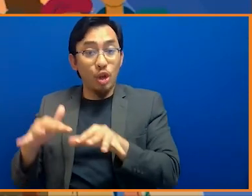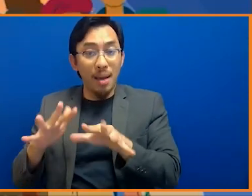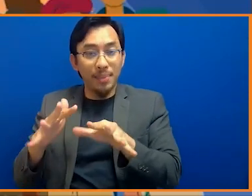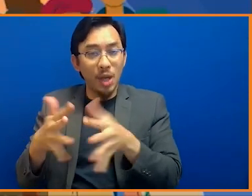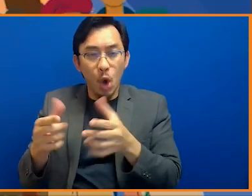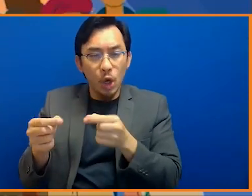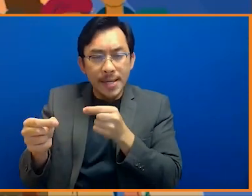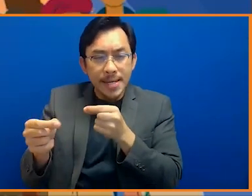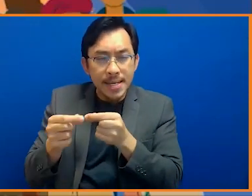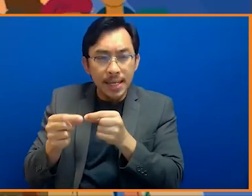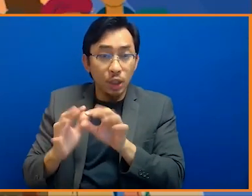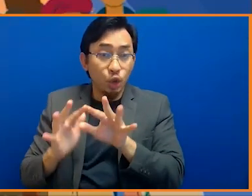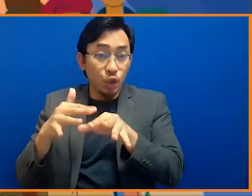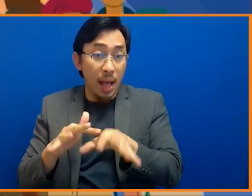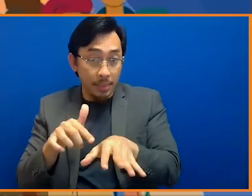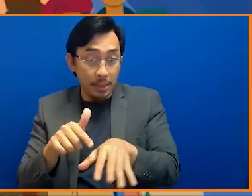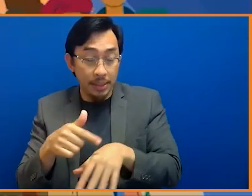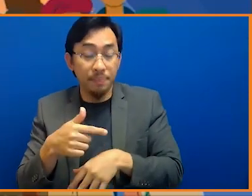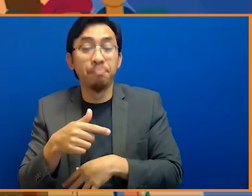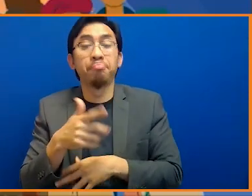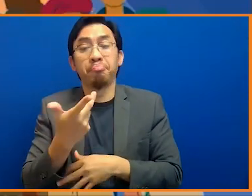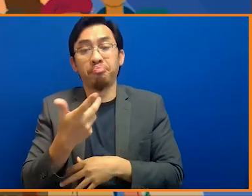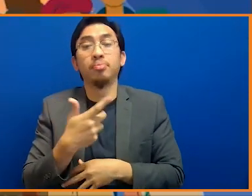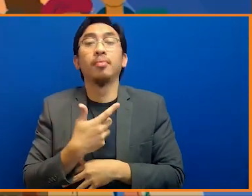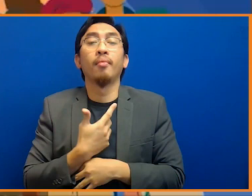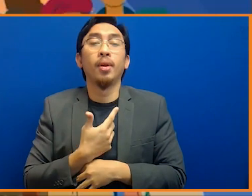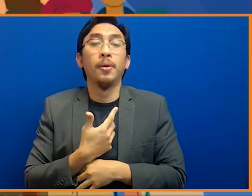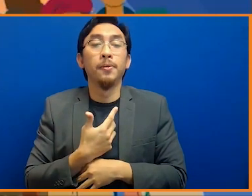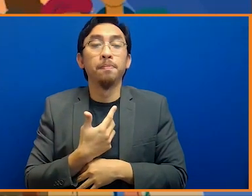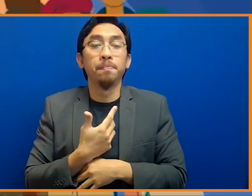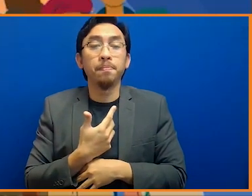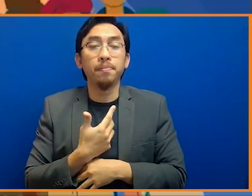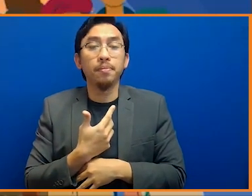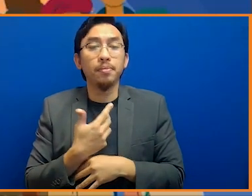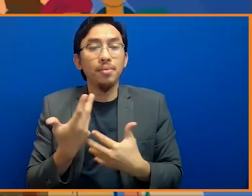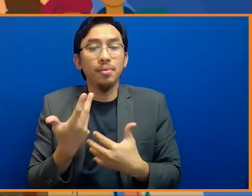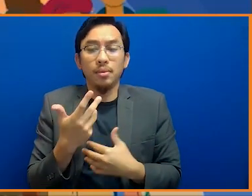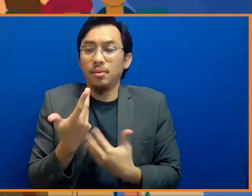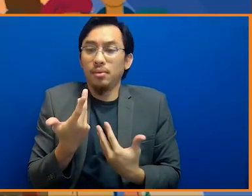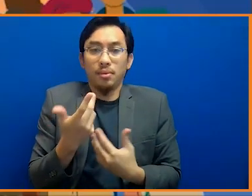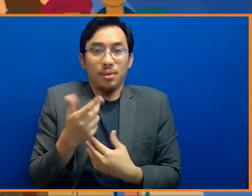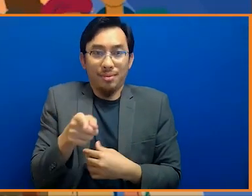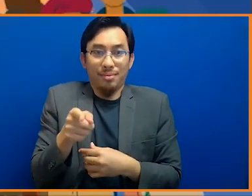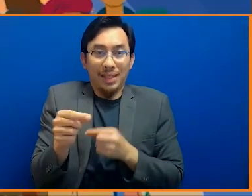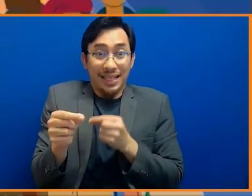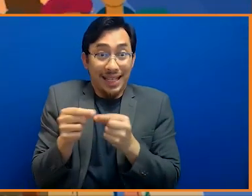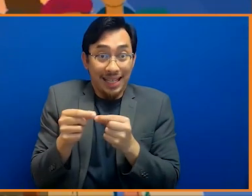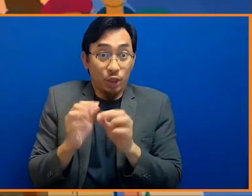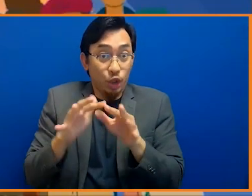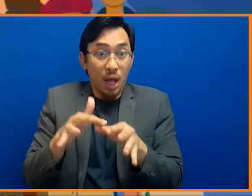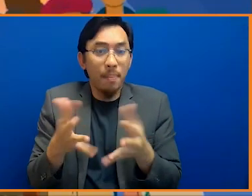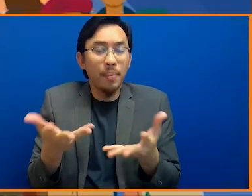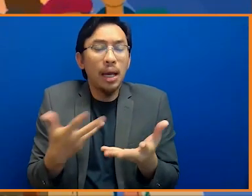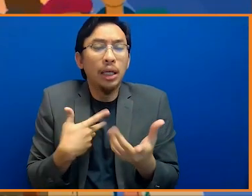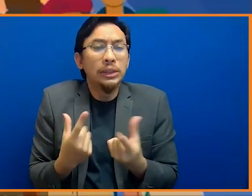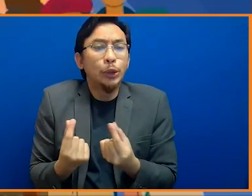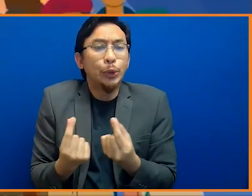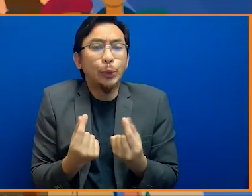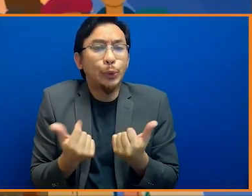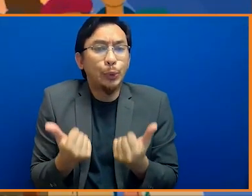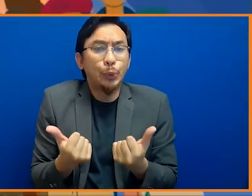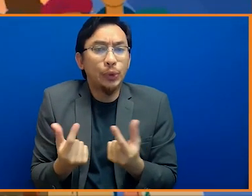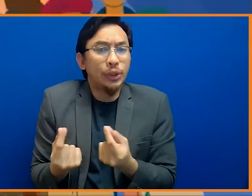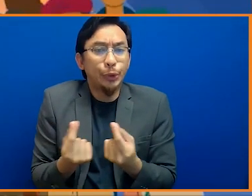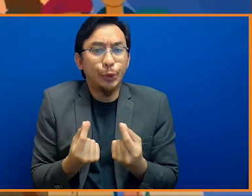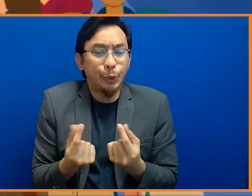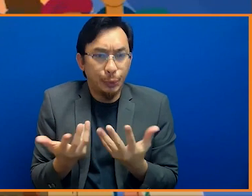tsunami. So now let's ask ourselves what kind of mitigation we can provide based on these three